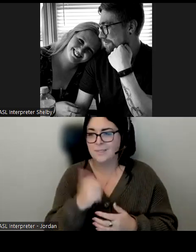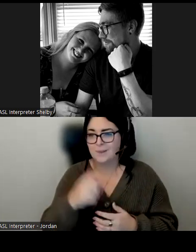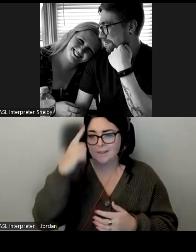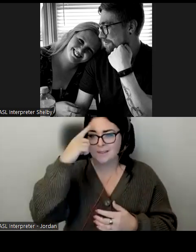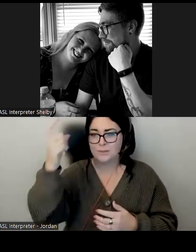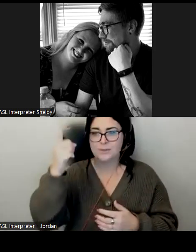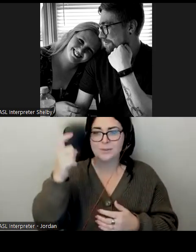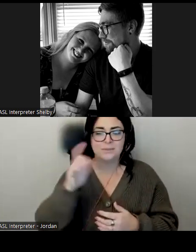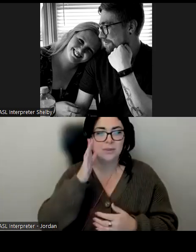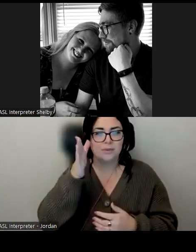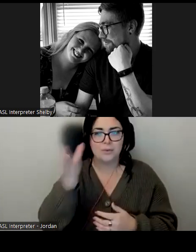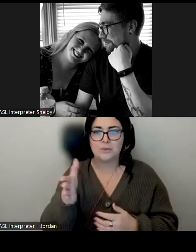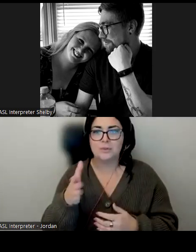together,